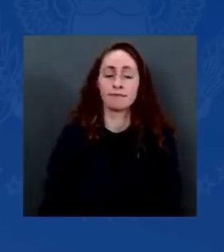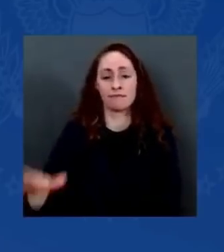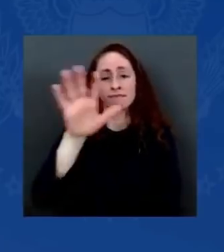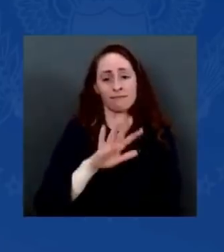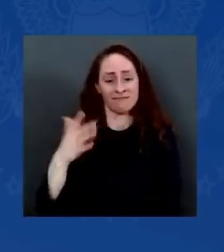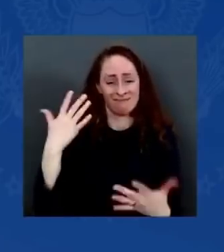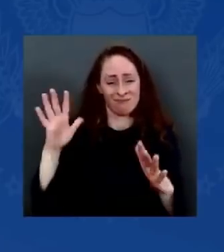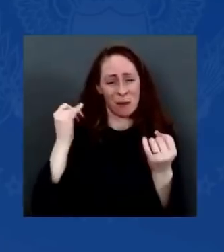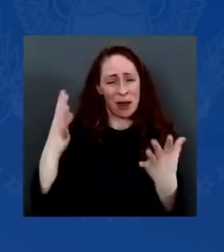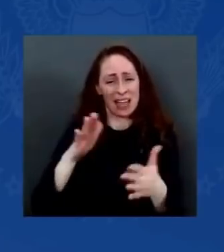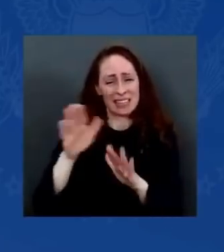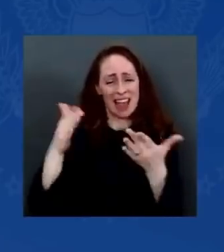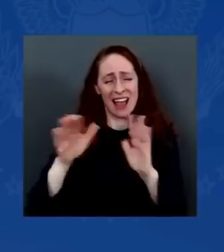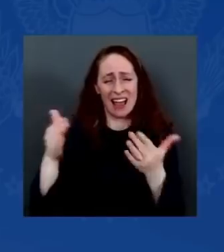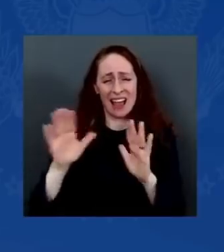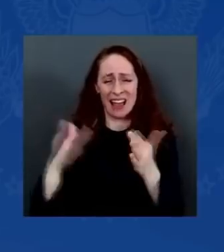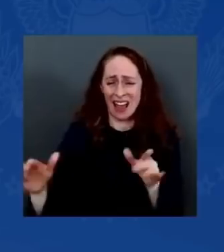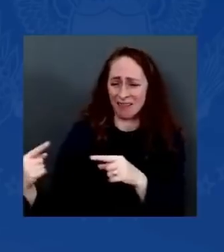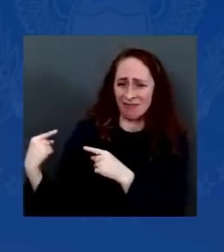unvaccinated. Almost all were preventable.